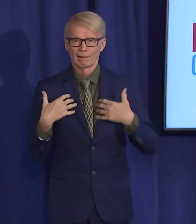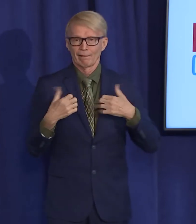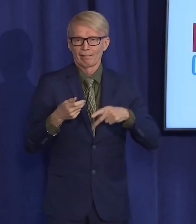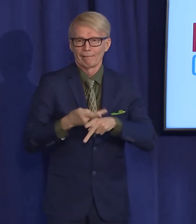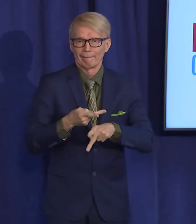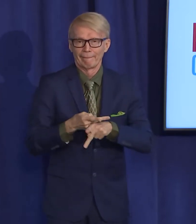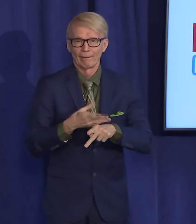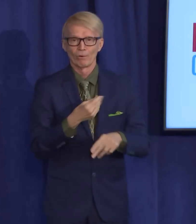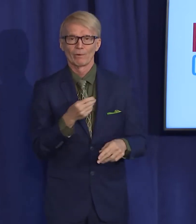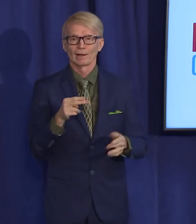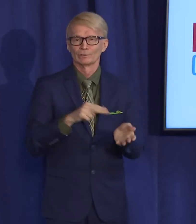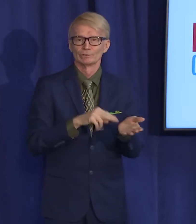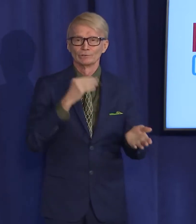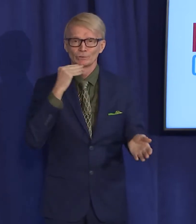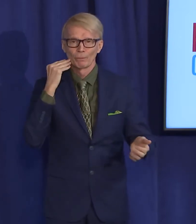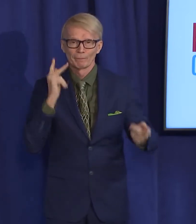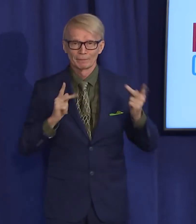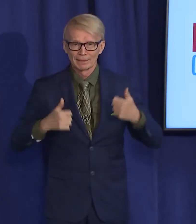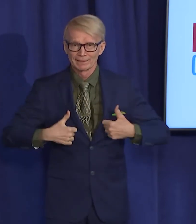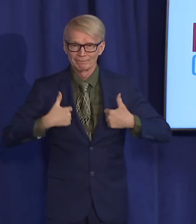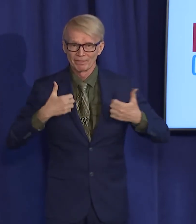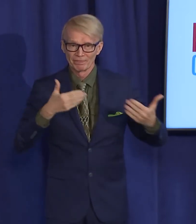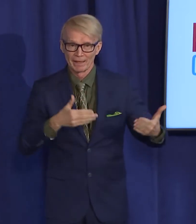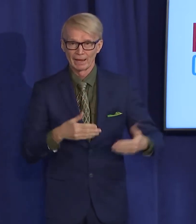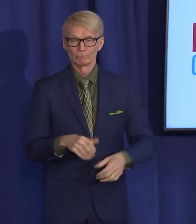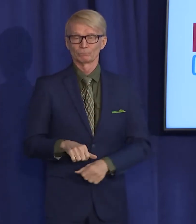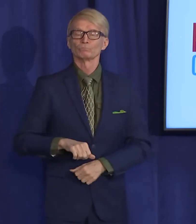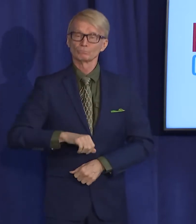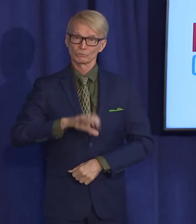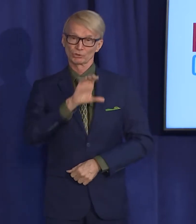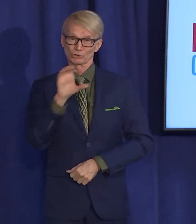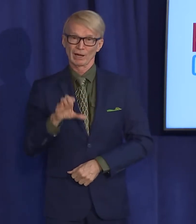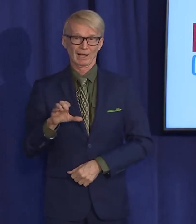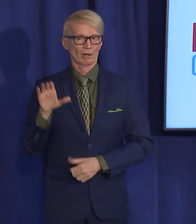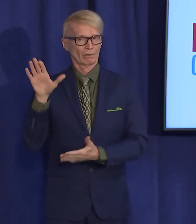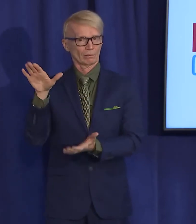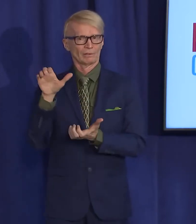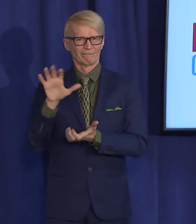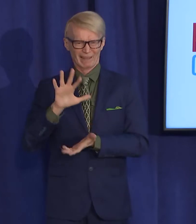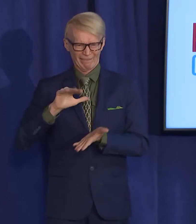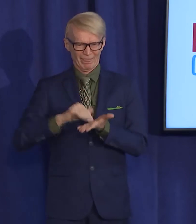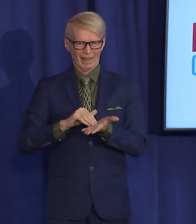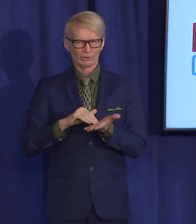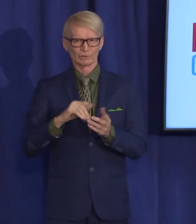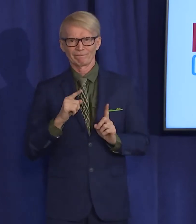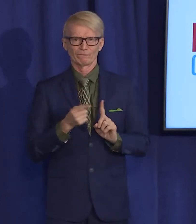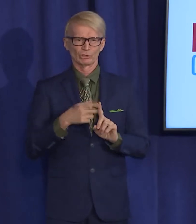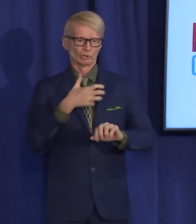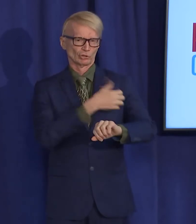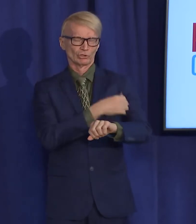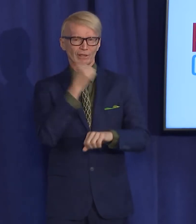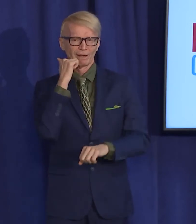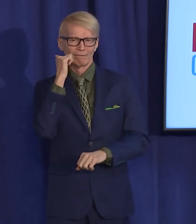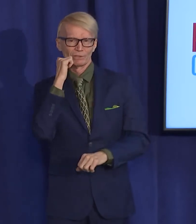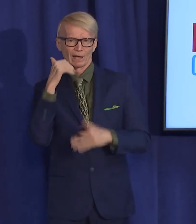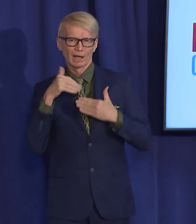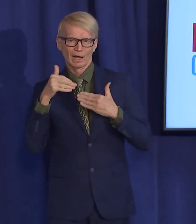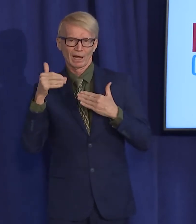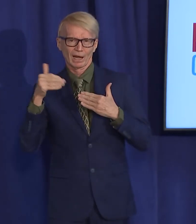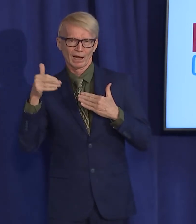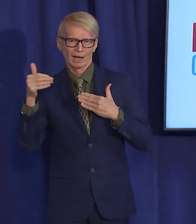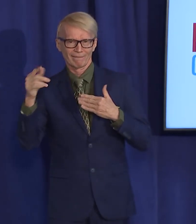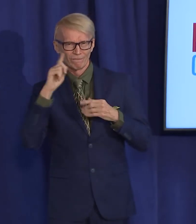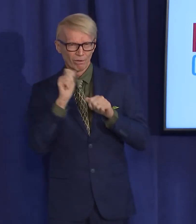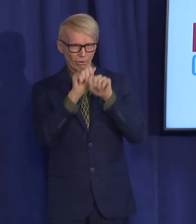care residents. Chicago was getting less than 5,000 COVID vaccine first doses every day to stretch across the